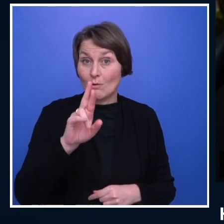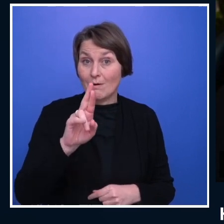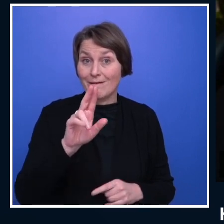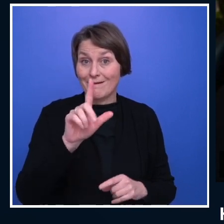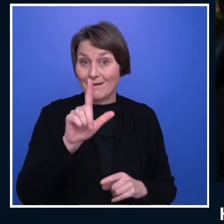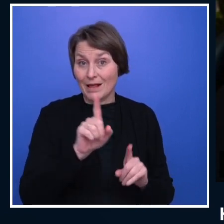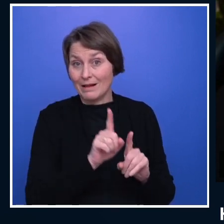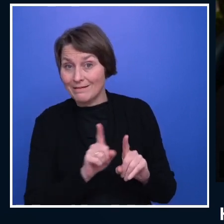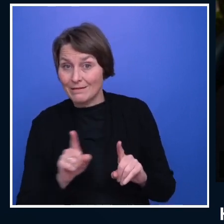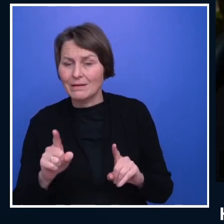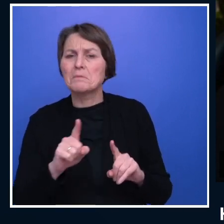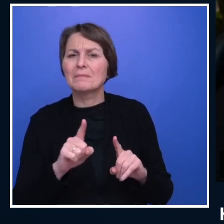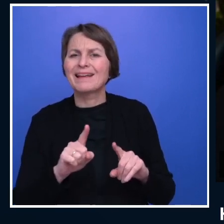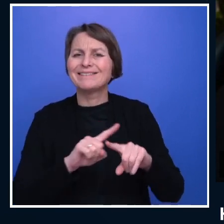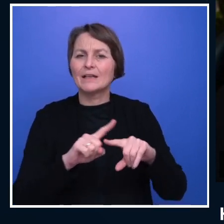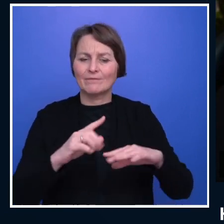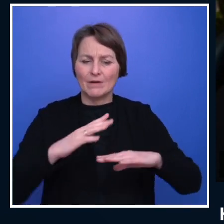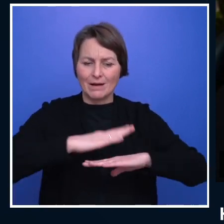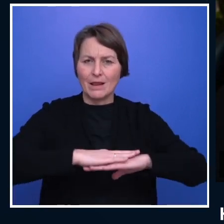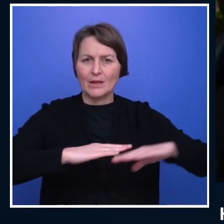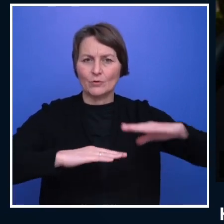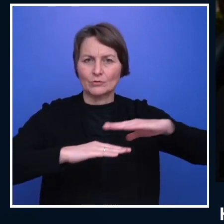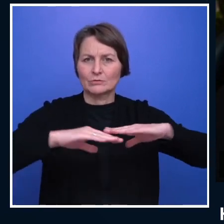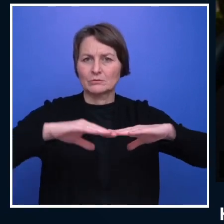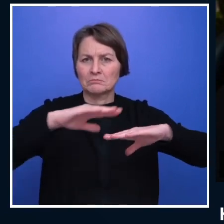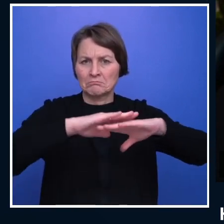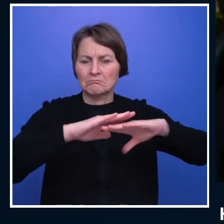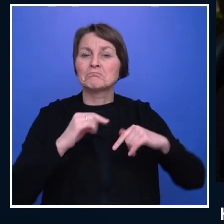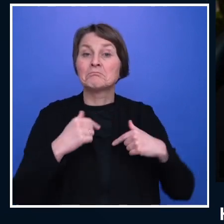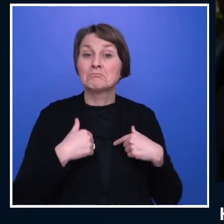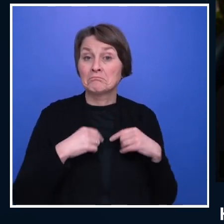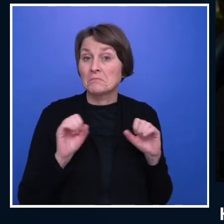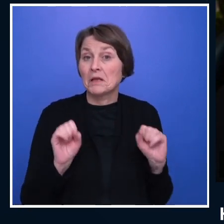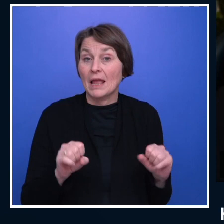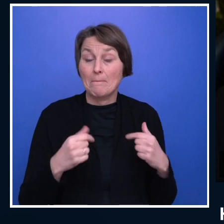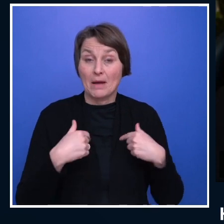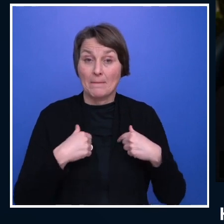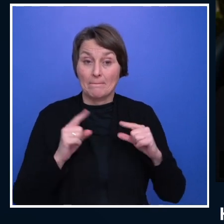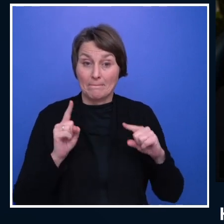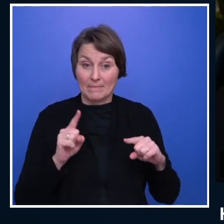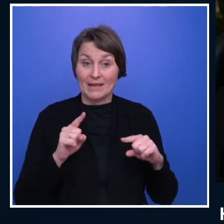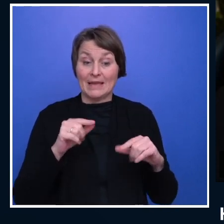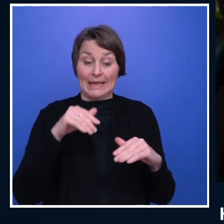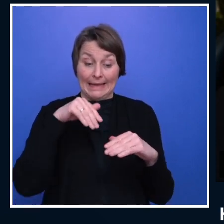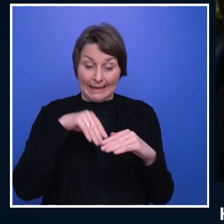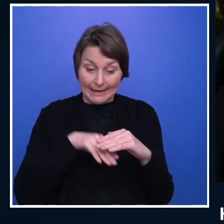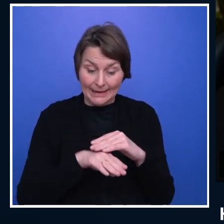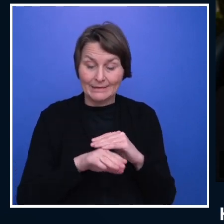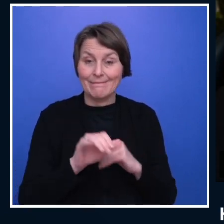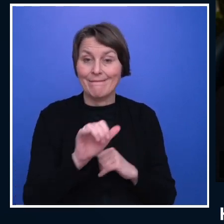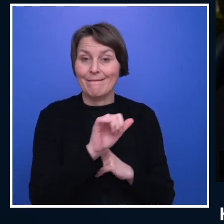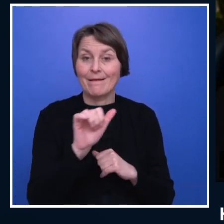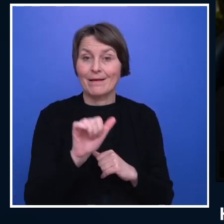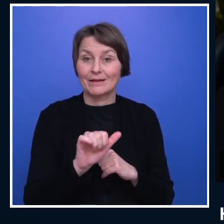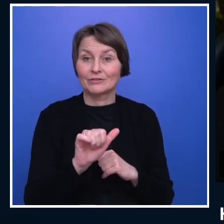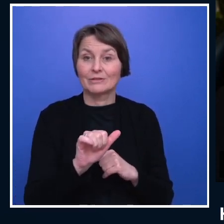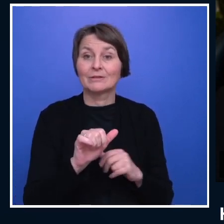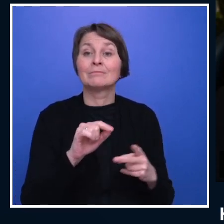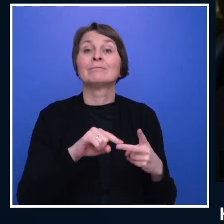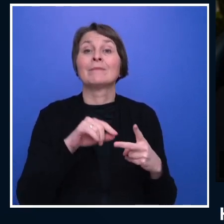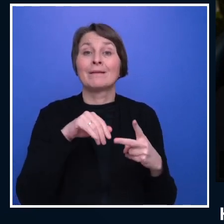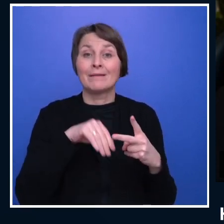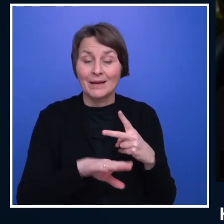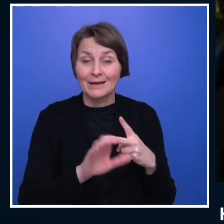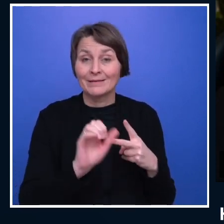layers. I'm doing it when it's already entered Azure, it's already entered the app service, and I am making